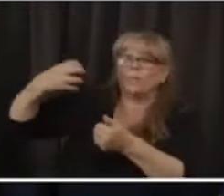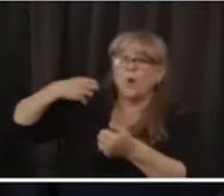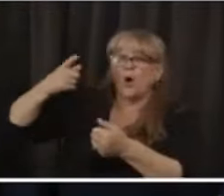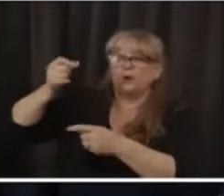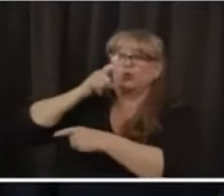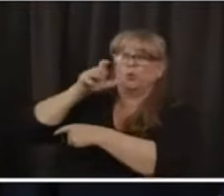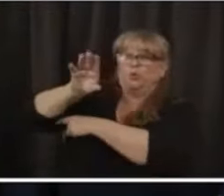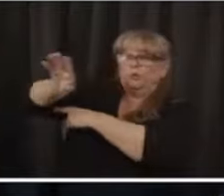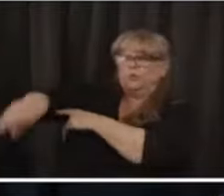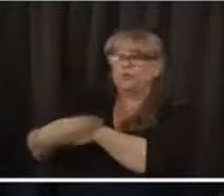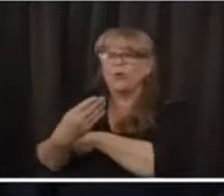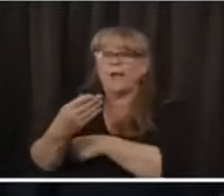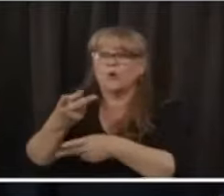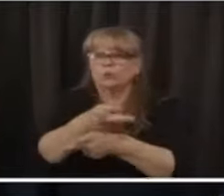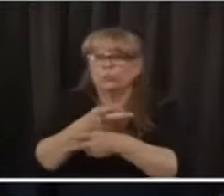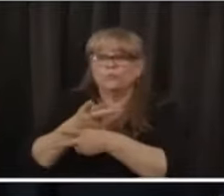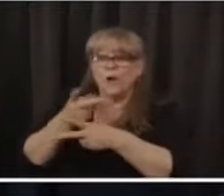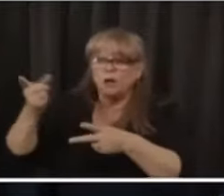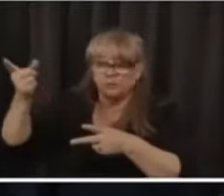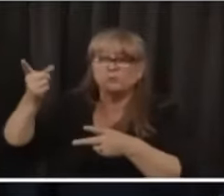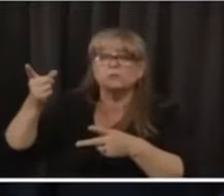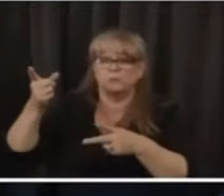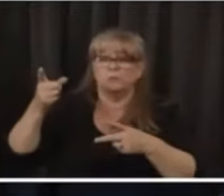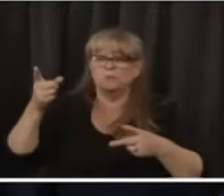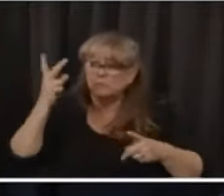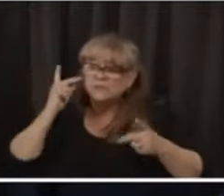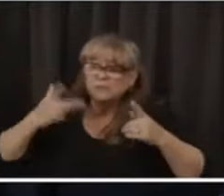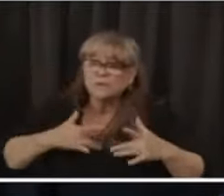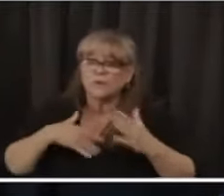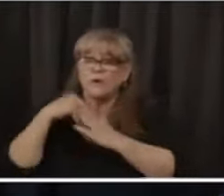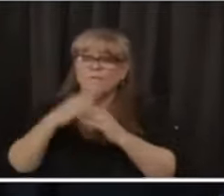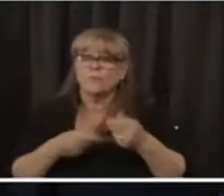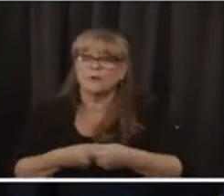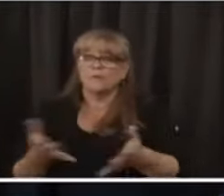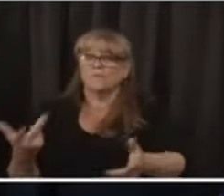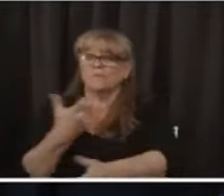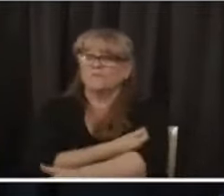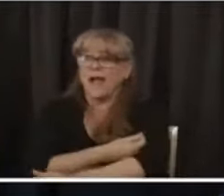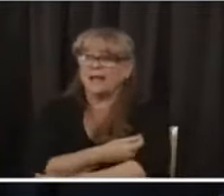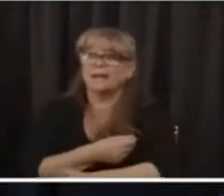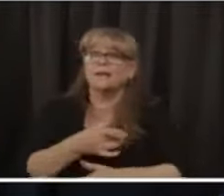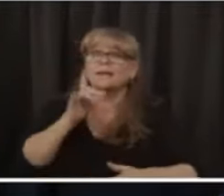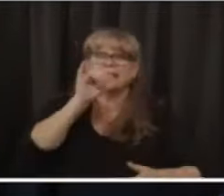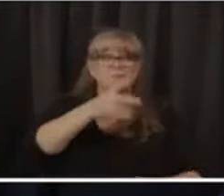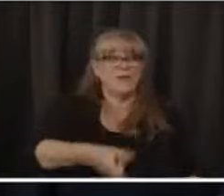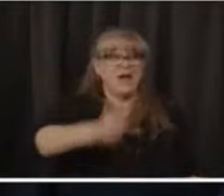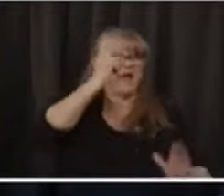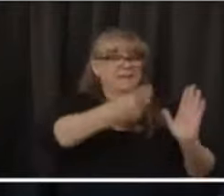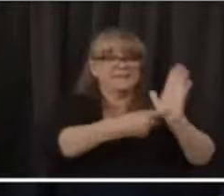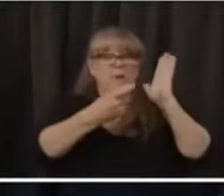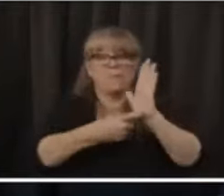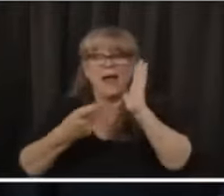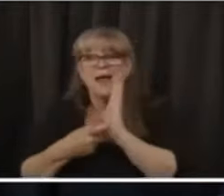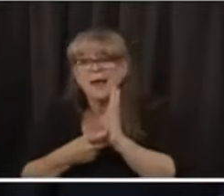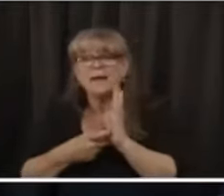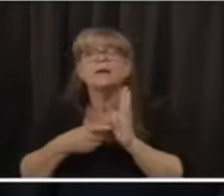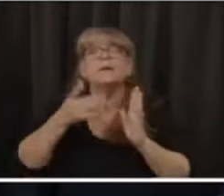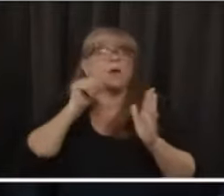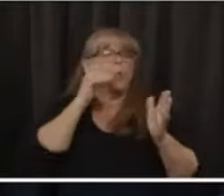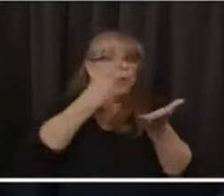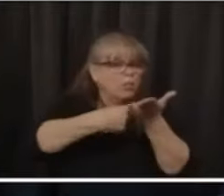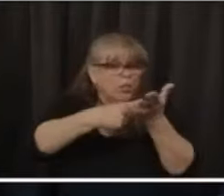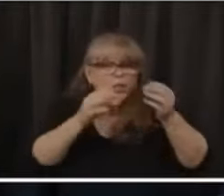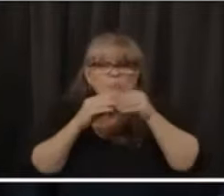those sites in an employment-based model. But if there's demand outside of that for other hours, we'd be happy to find a way to accommodate that.